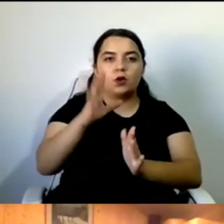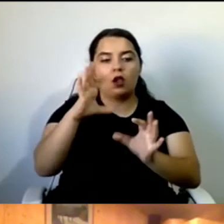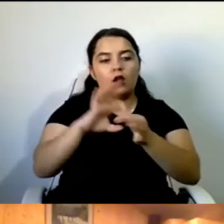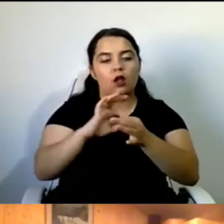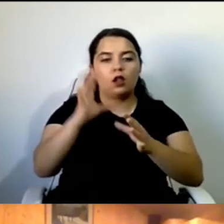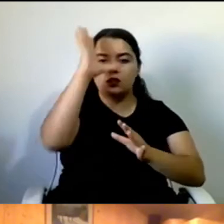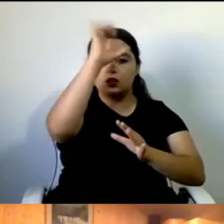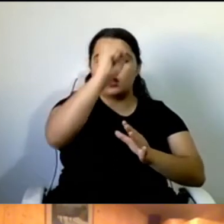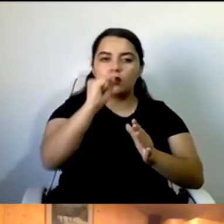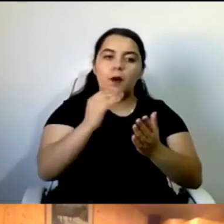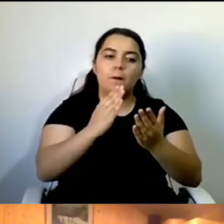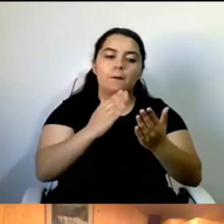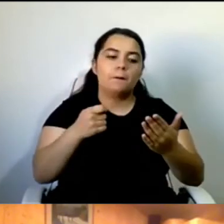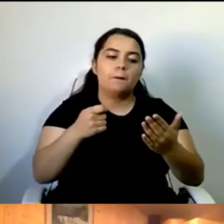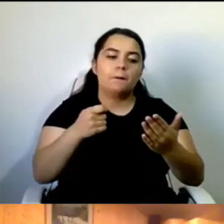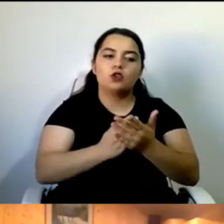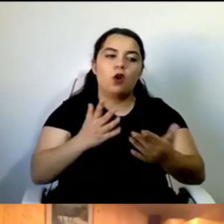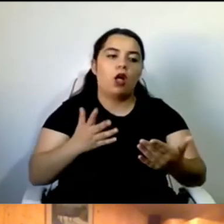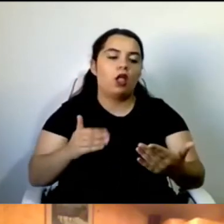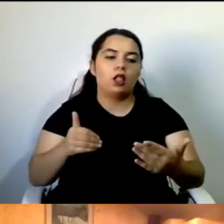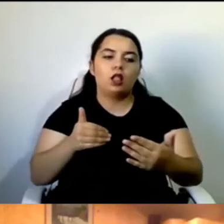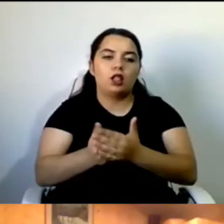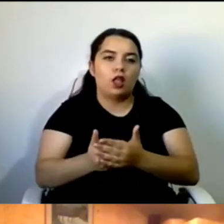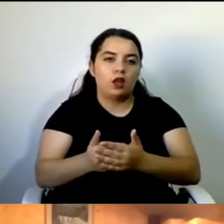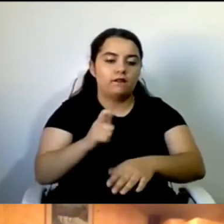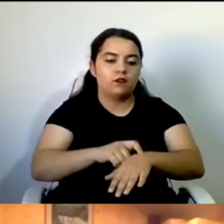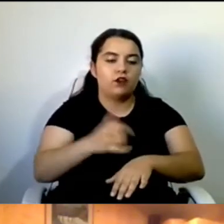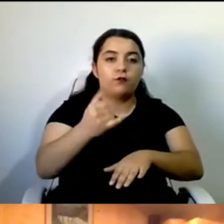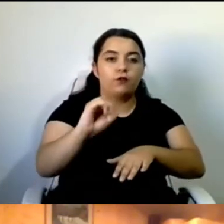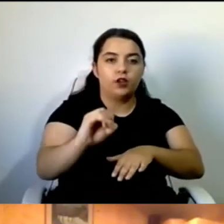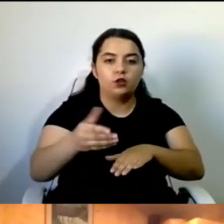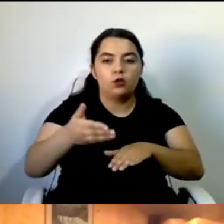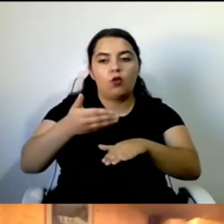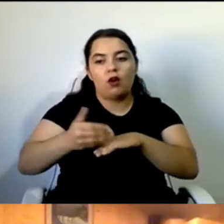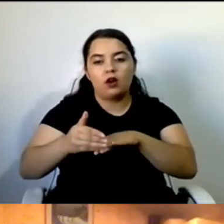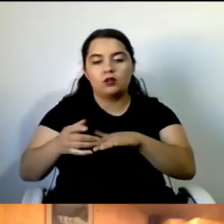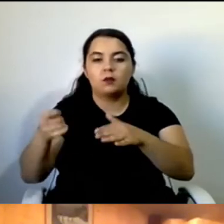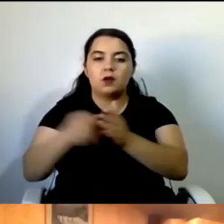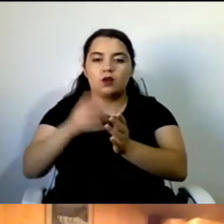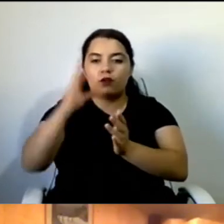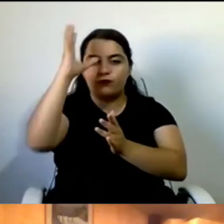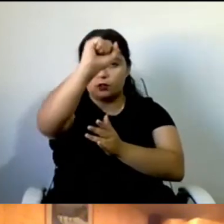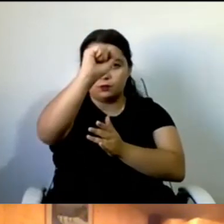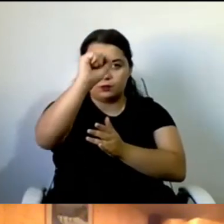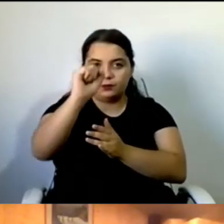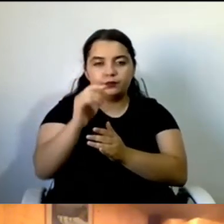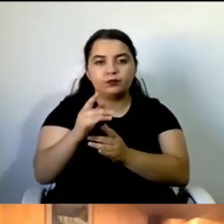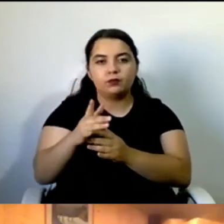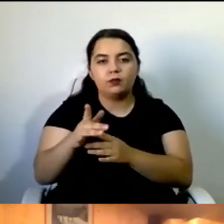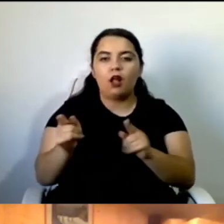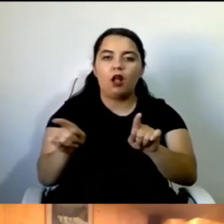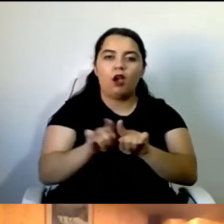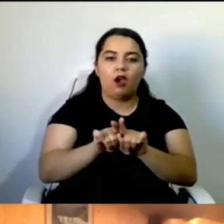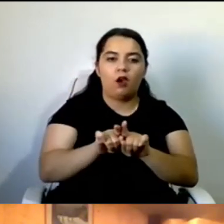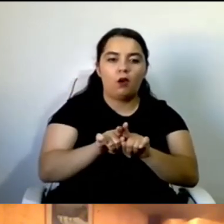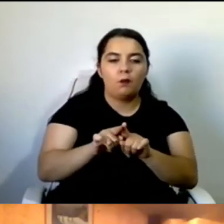when the city said we don't want you and the state said we don't want you, and you got batted around. I saw somebody asked a question,